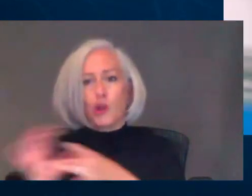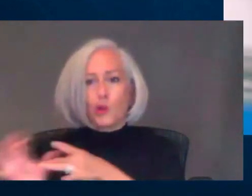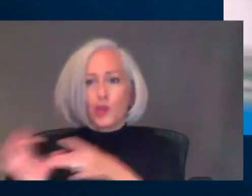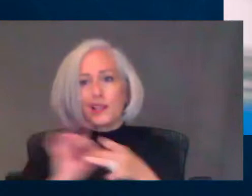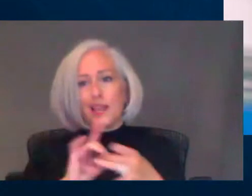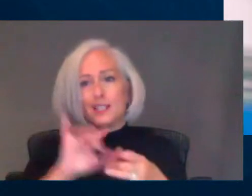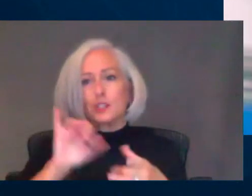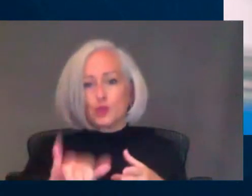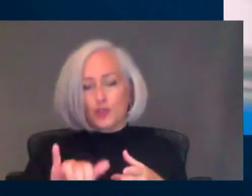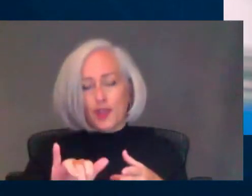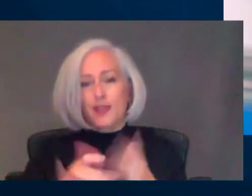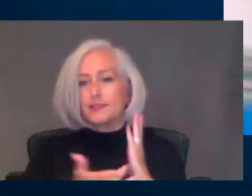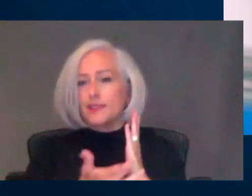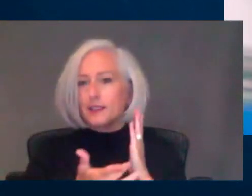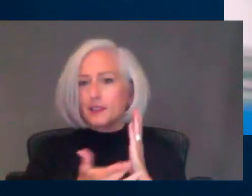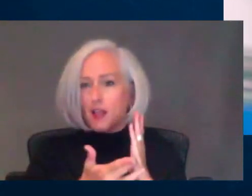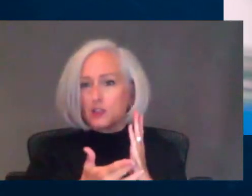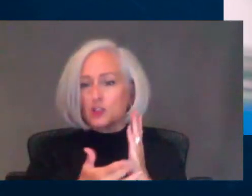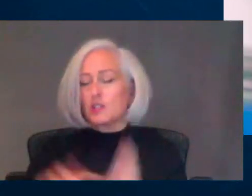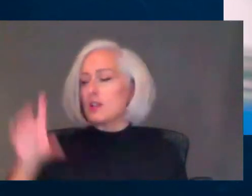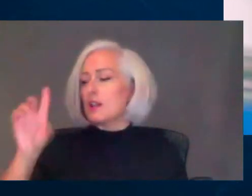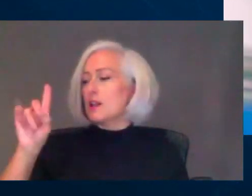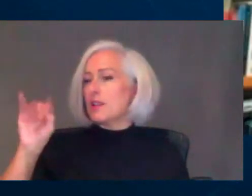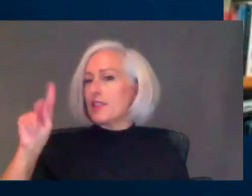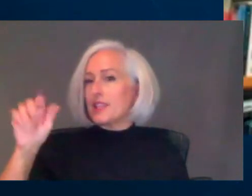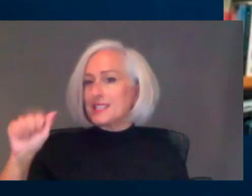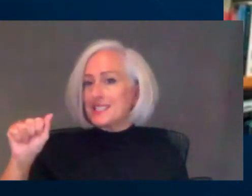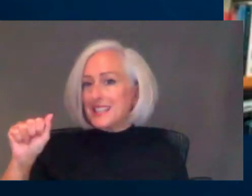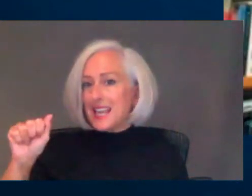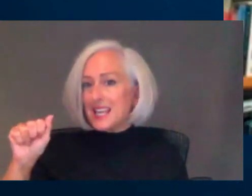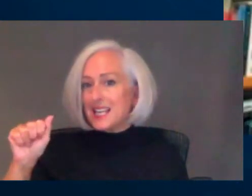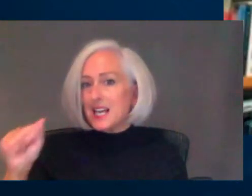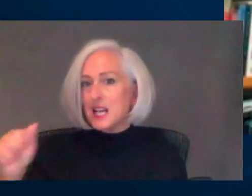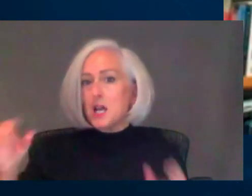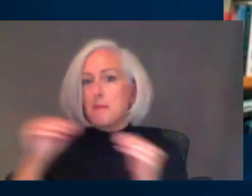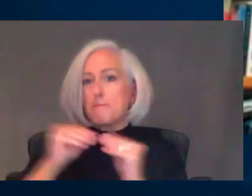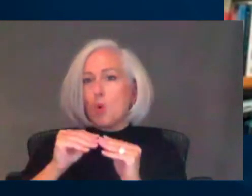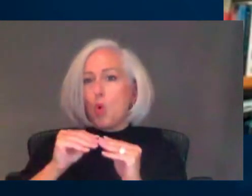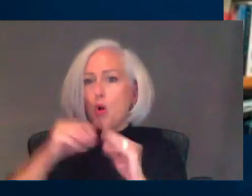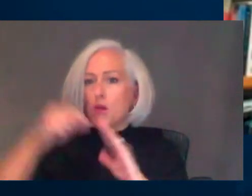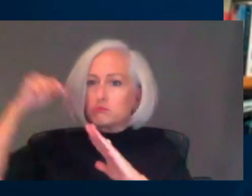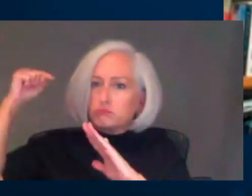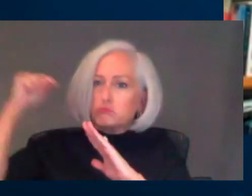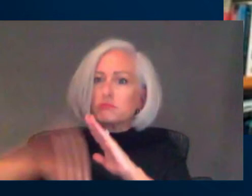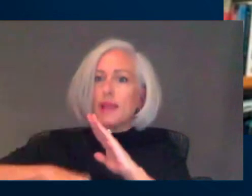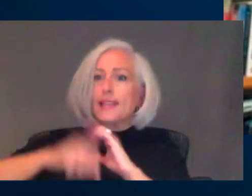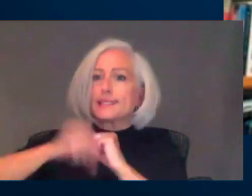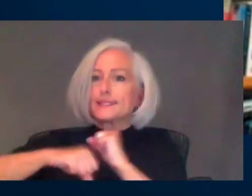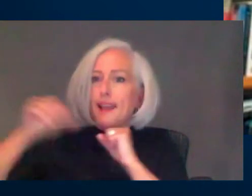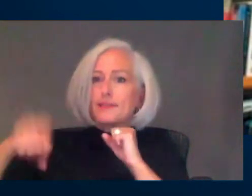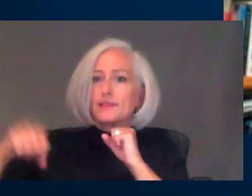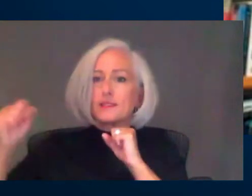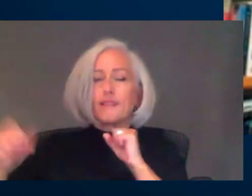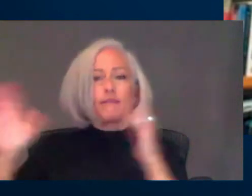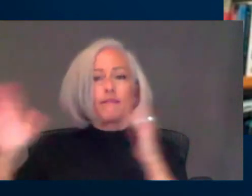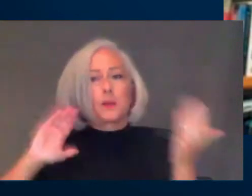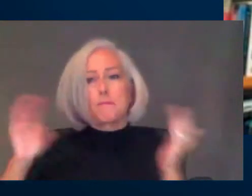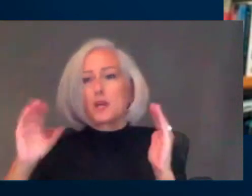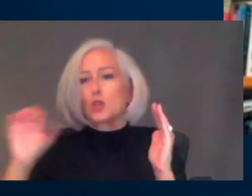of the same type of technology that led to the development of these vaccines. And so preventing